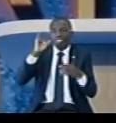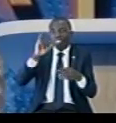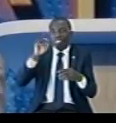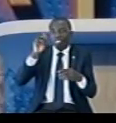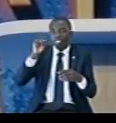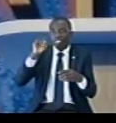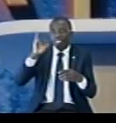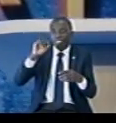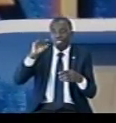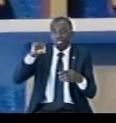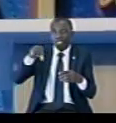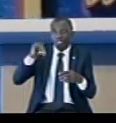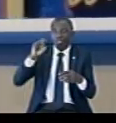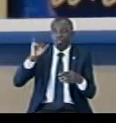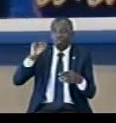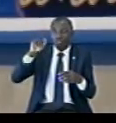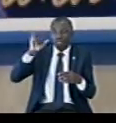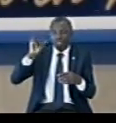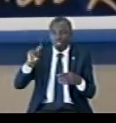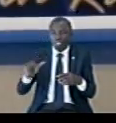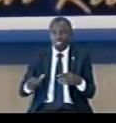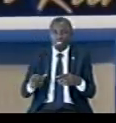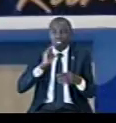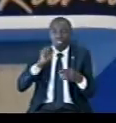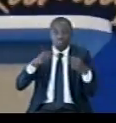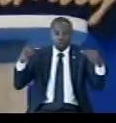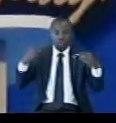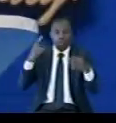of innocence. If your life